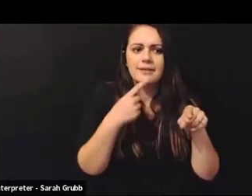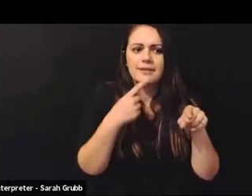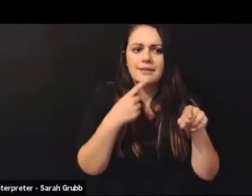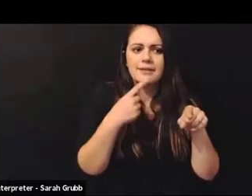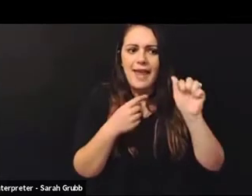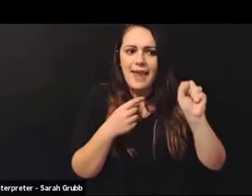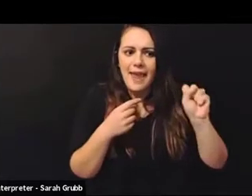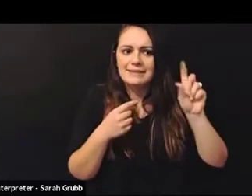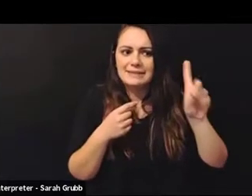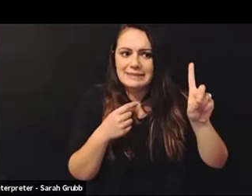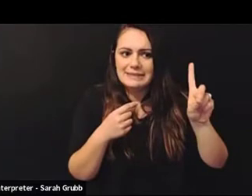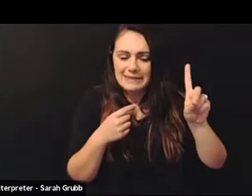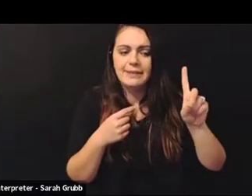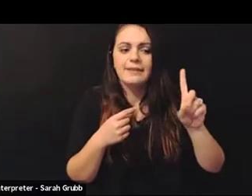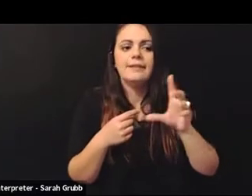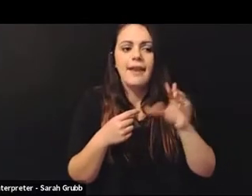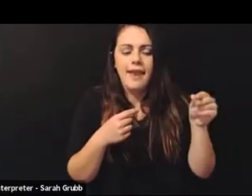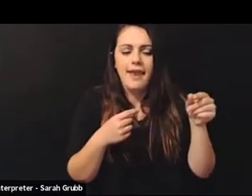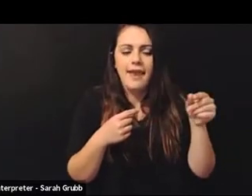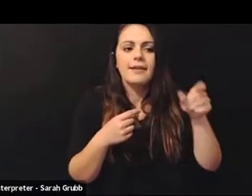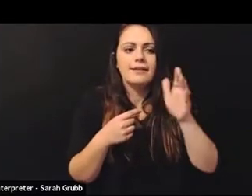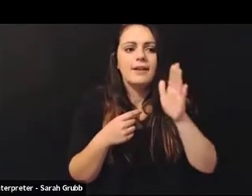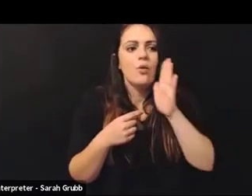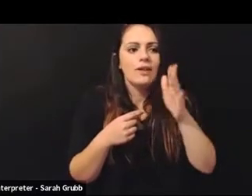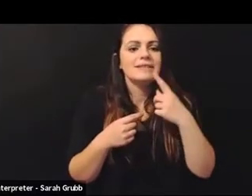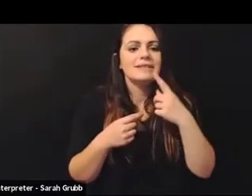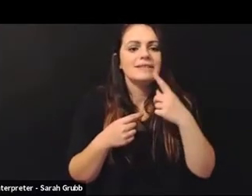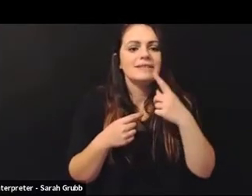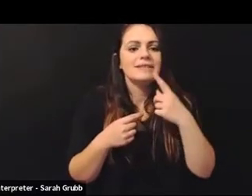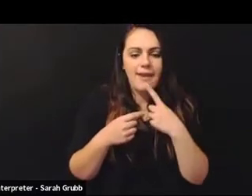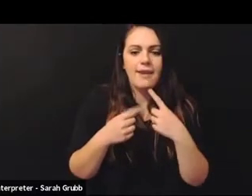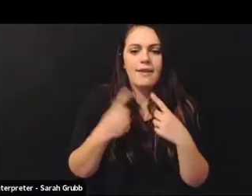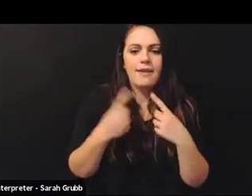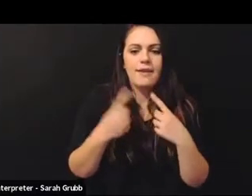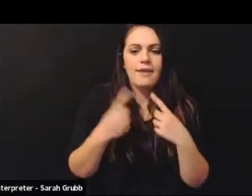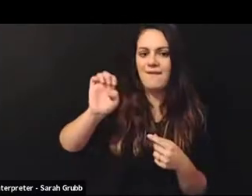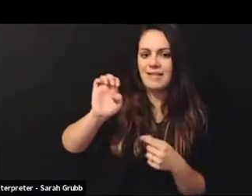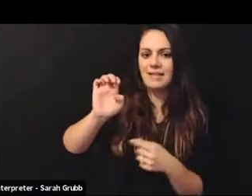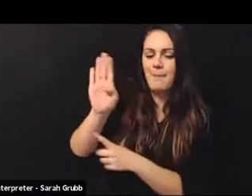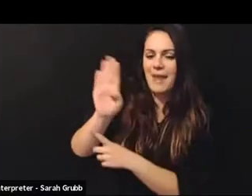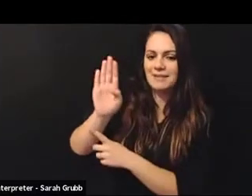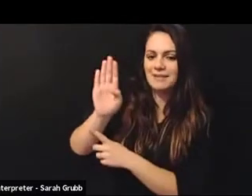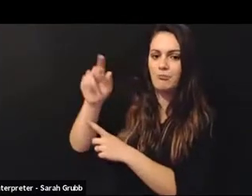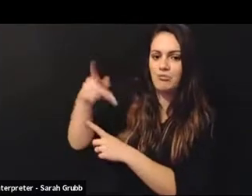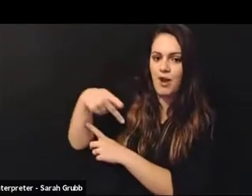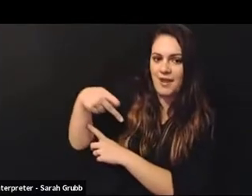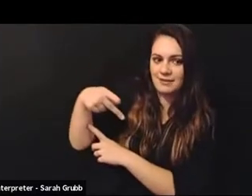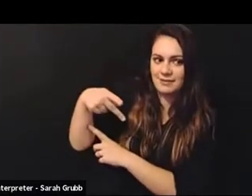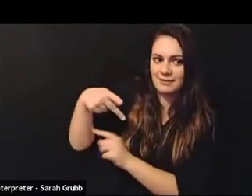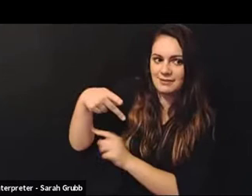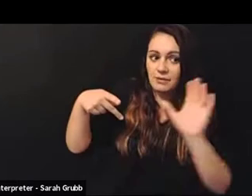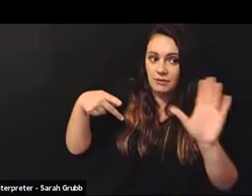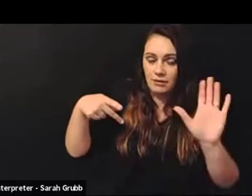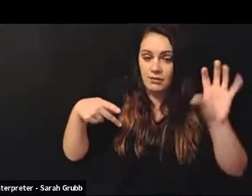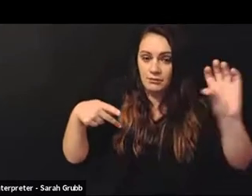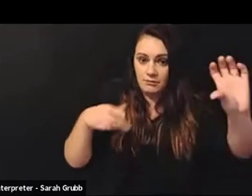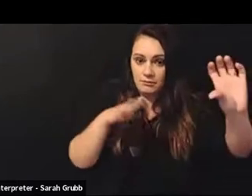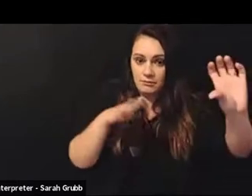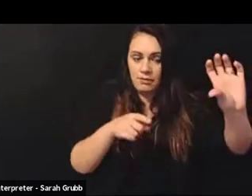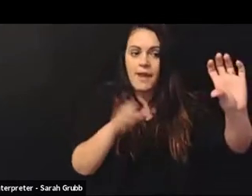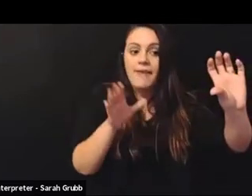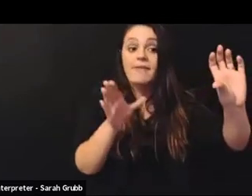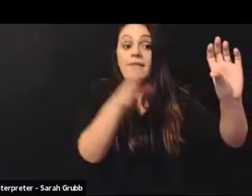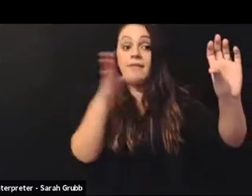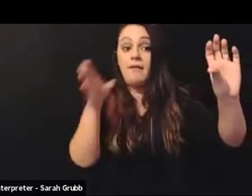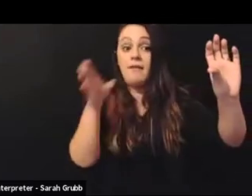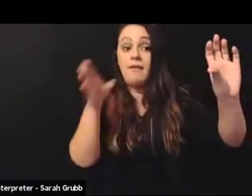of the evidence-based practices. And then what I'm going to do is list over on the other side, DeafBlind,